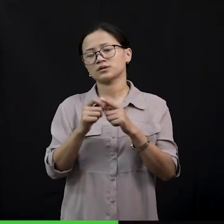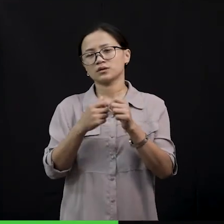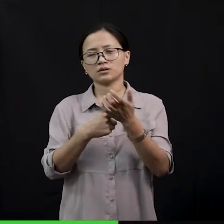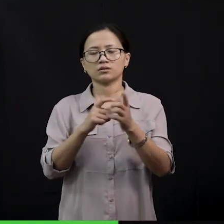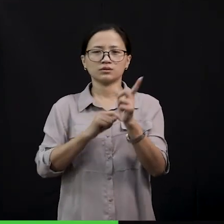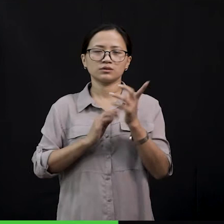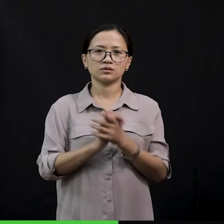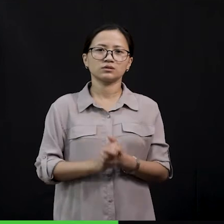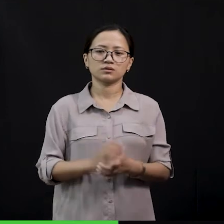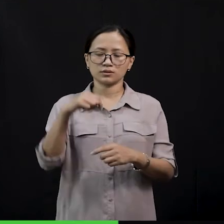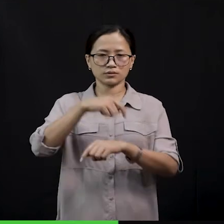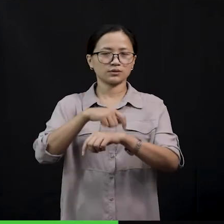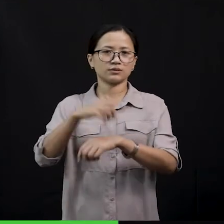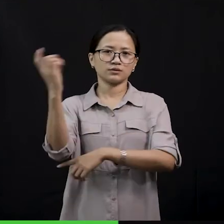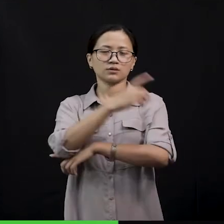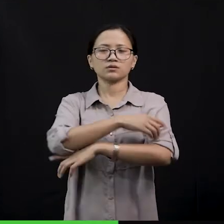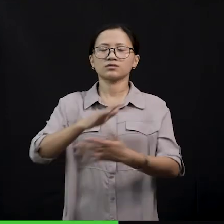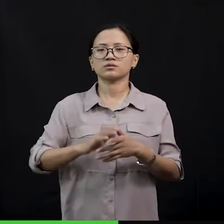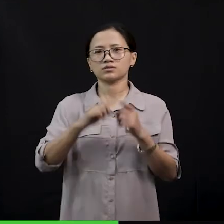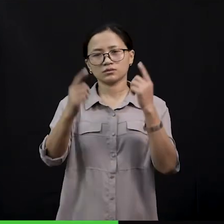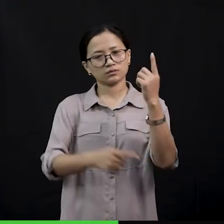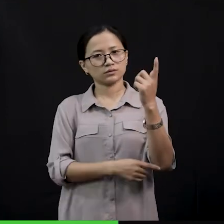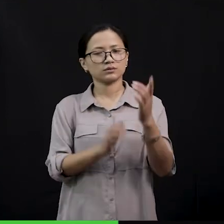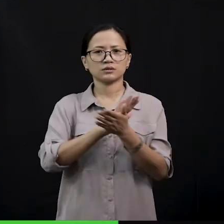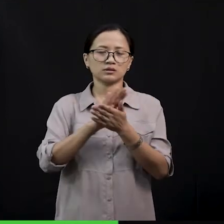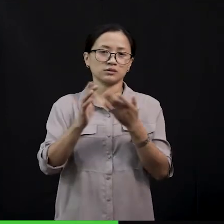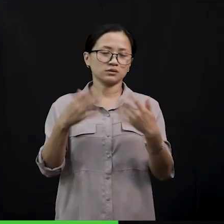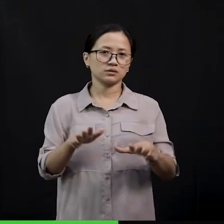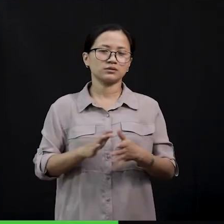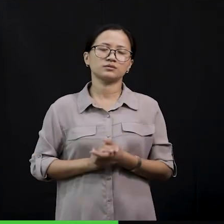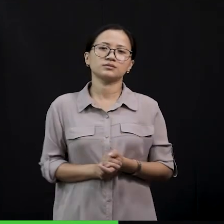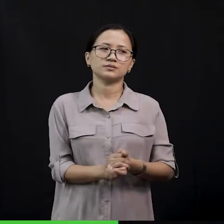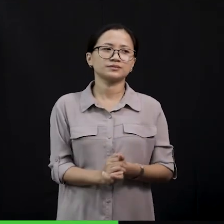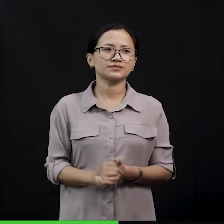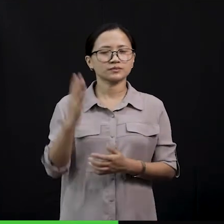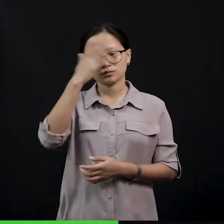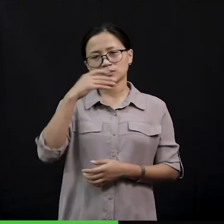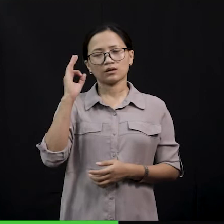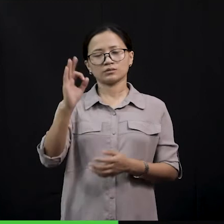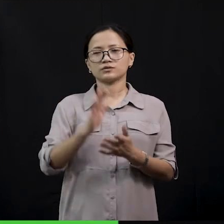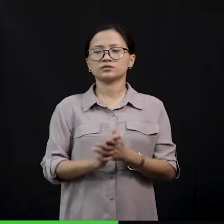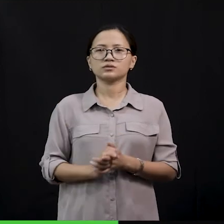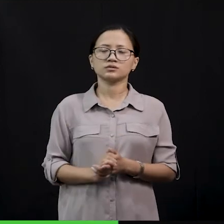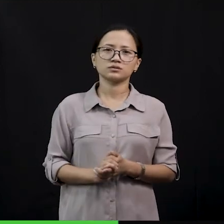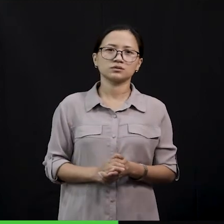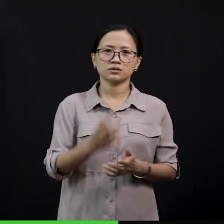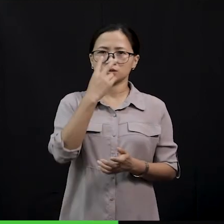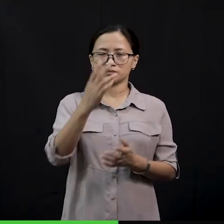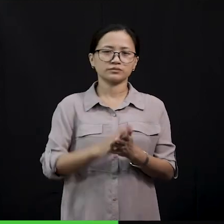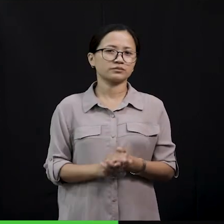timeline of a day that is coming to an end. It is a beautiful scene, no doubt,